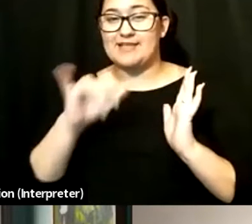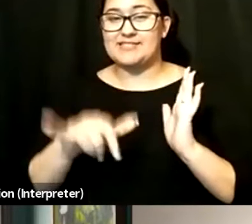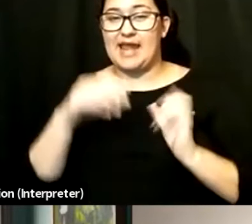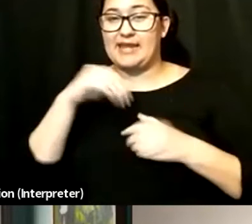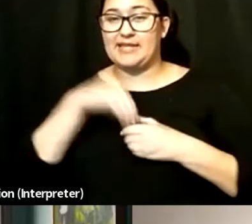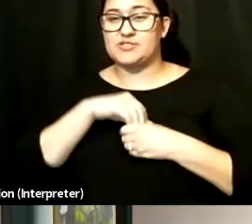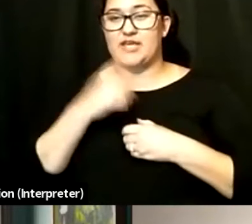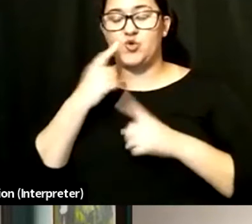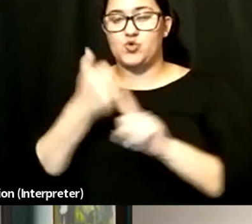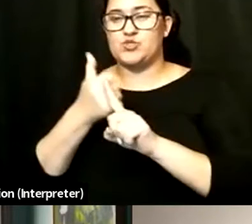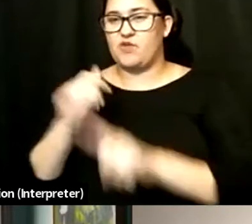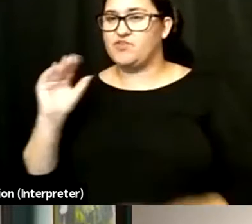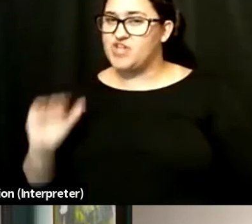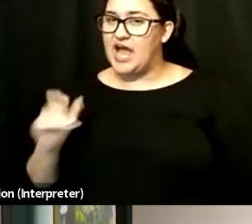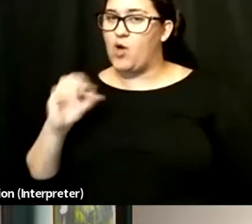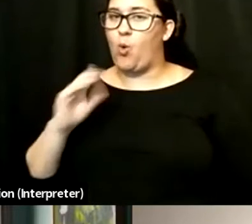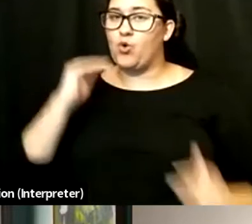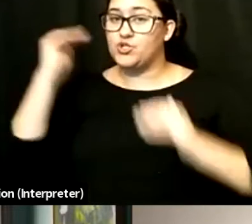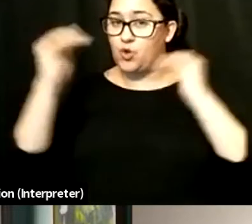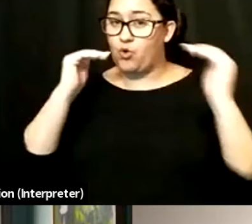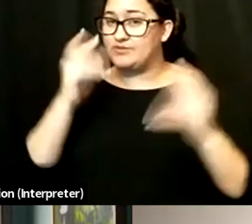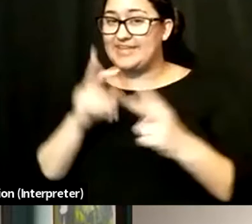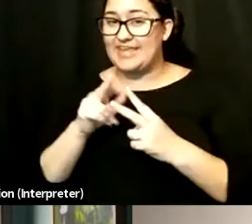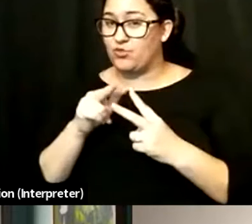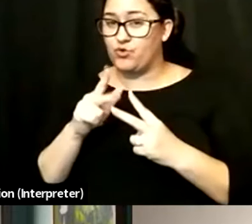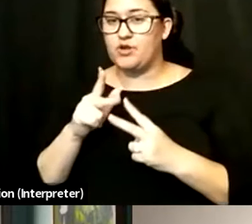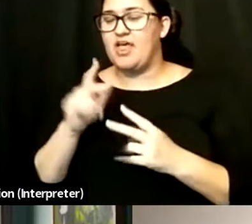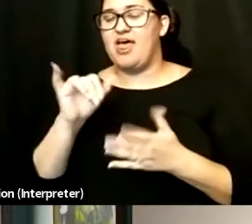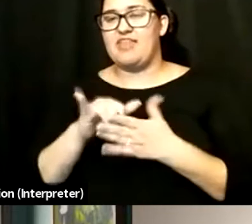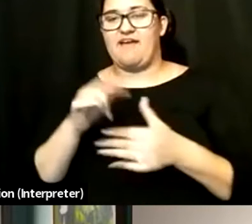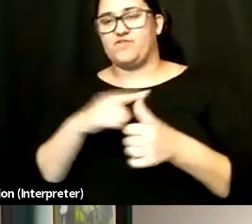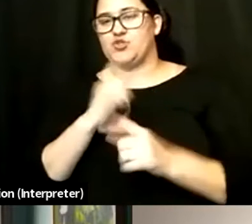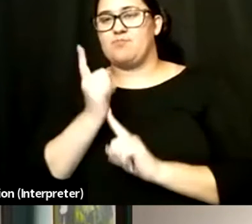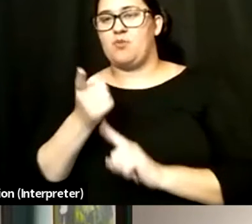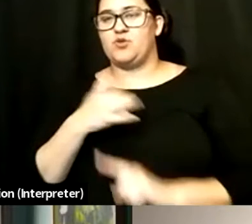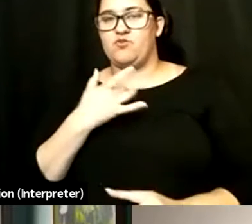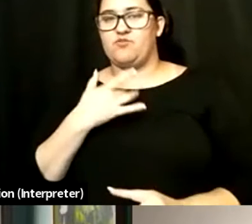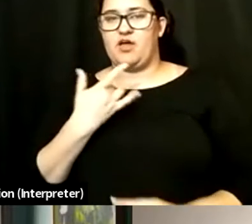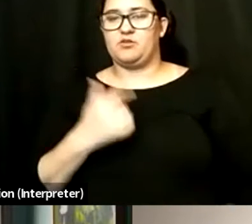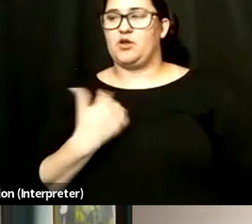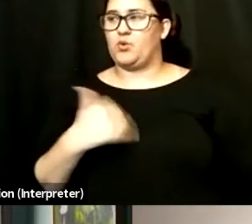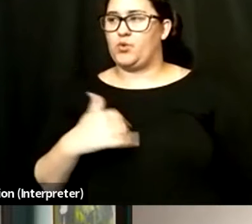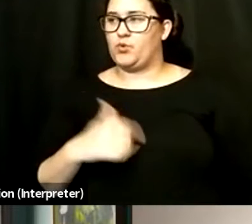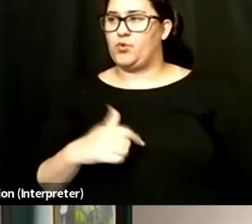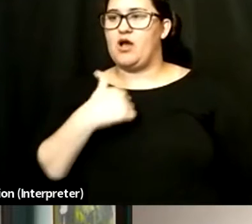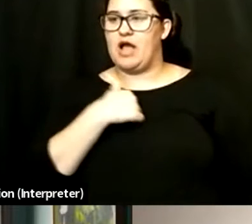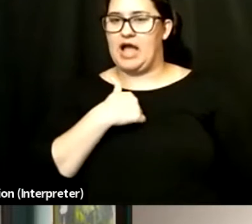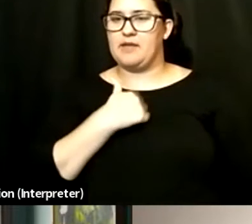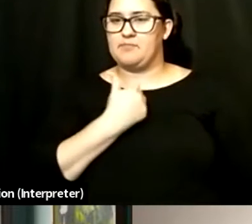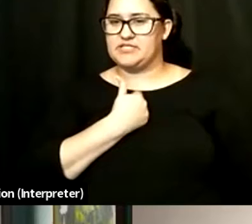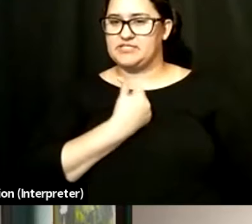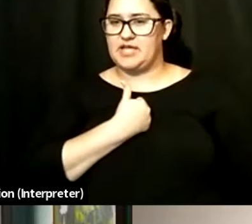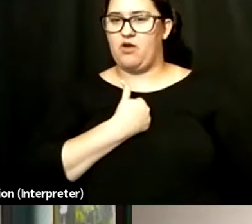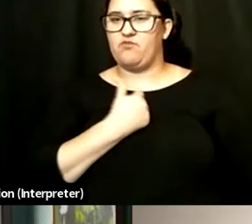or as an adult, kind of that first moment where you kind of realized, oh my goodness, I've been kind